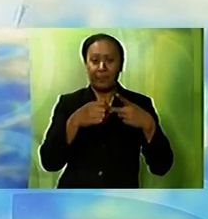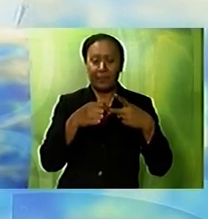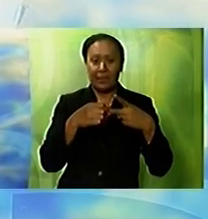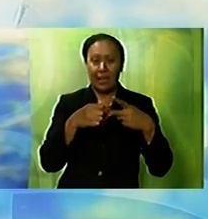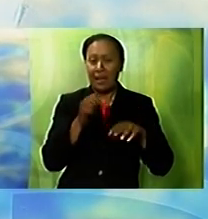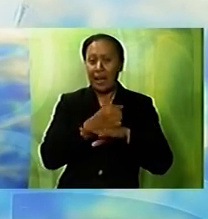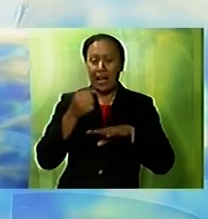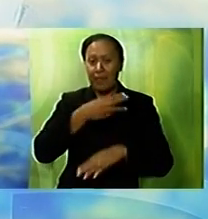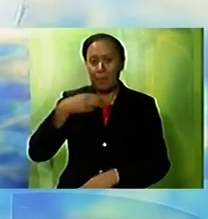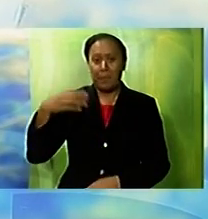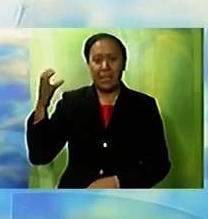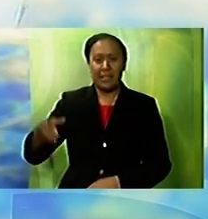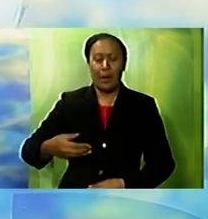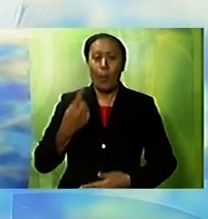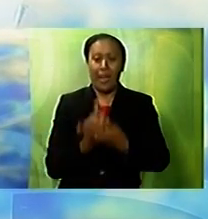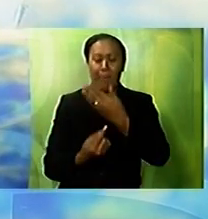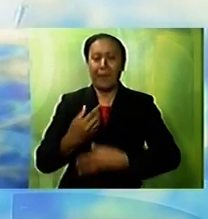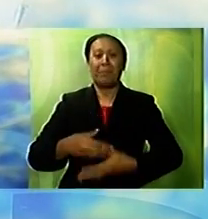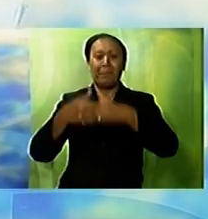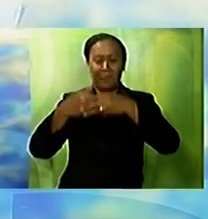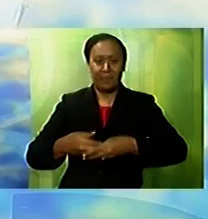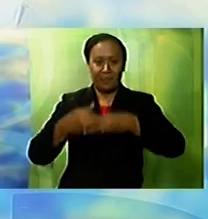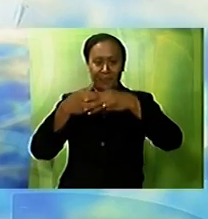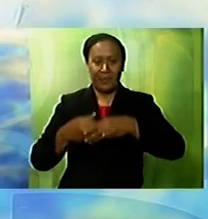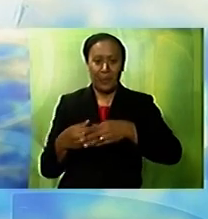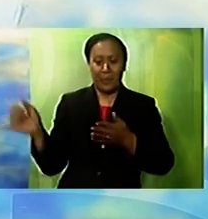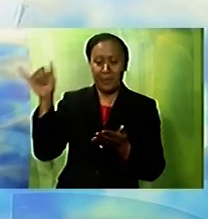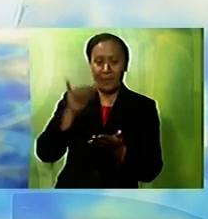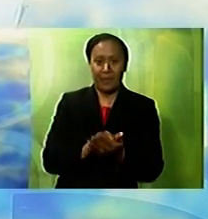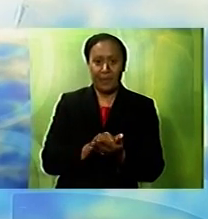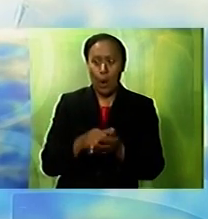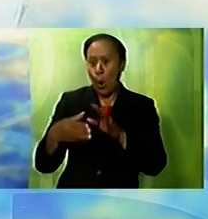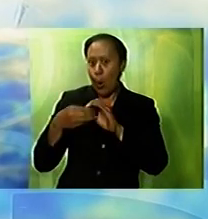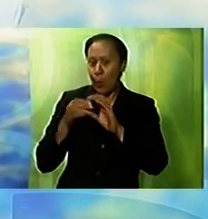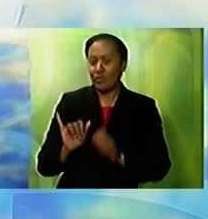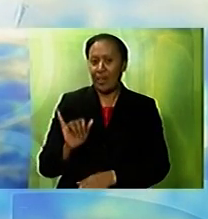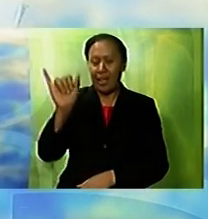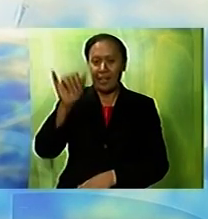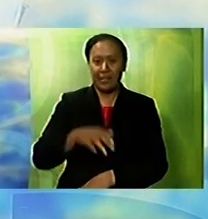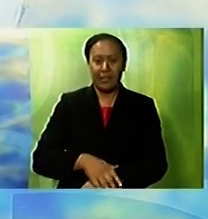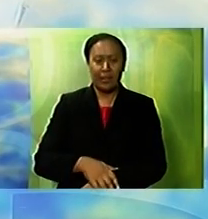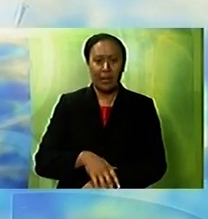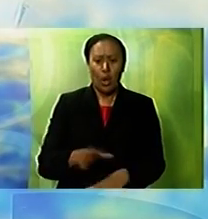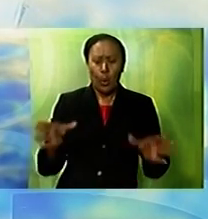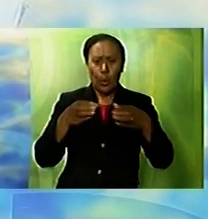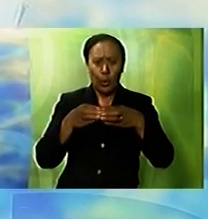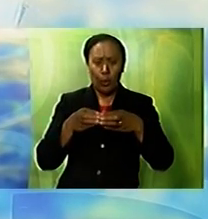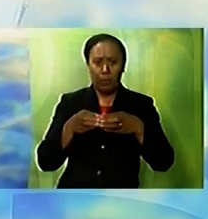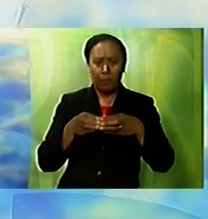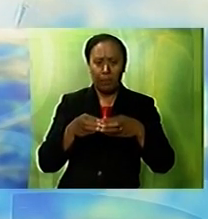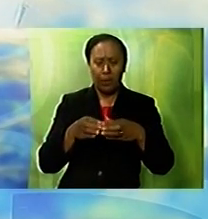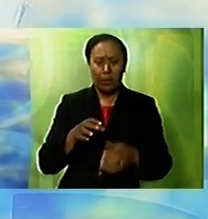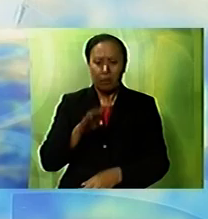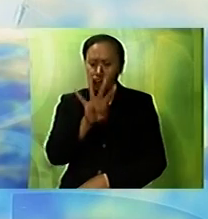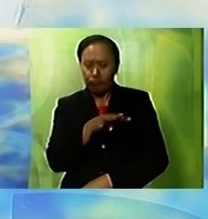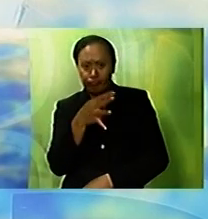greeted Mr. Liangwu as he touched down at Nadi in a private jet. Diplomatic observances were performed with Chief Protocol